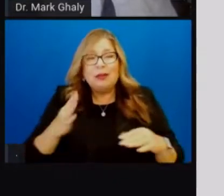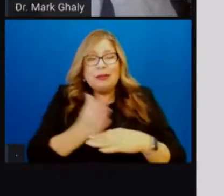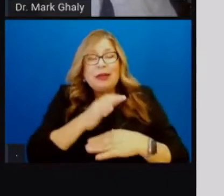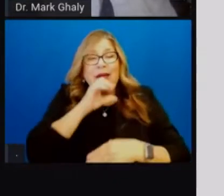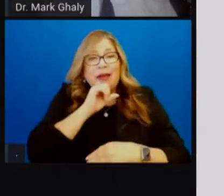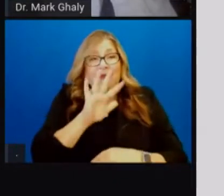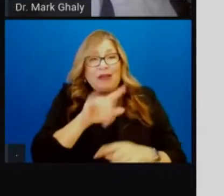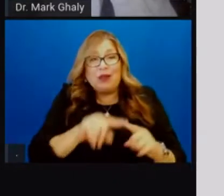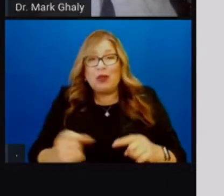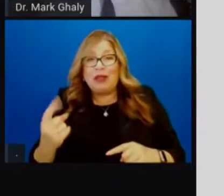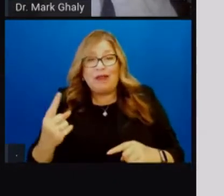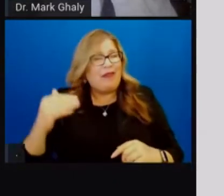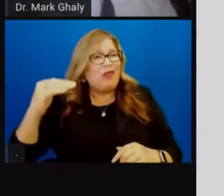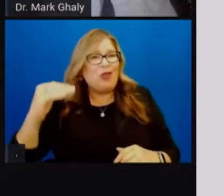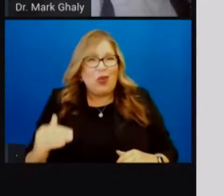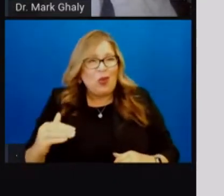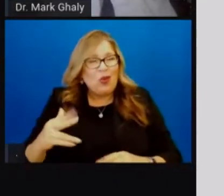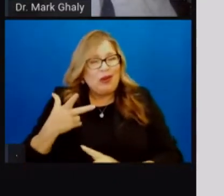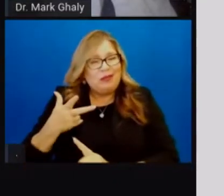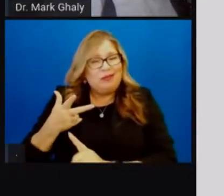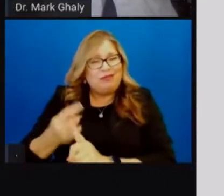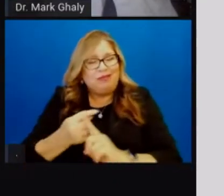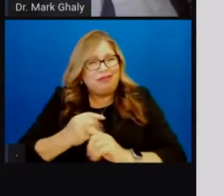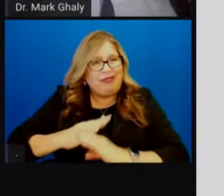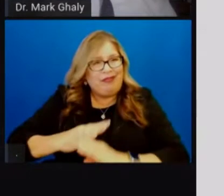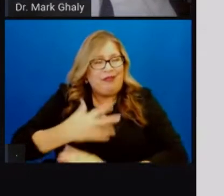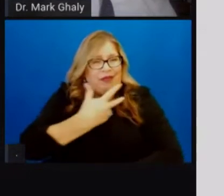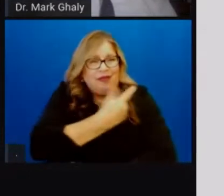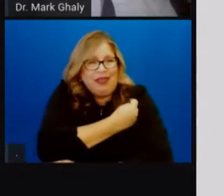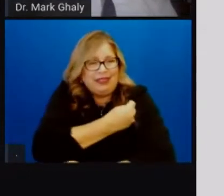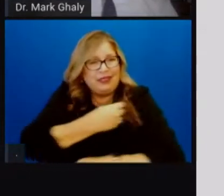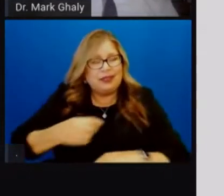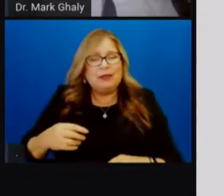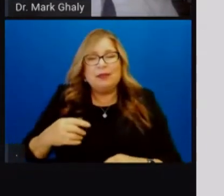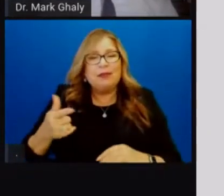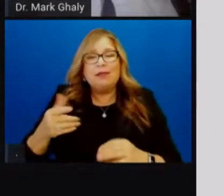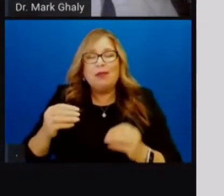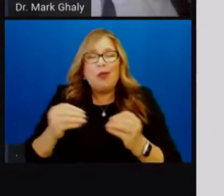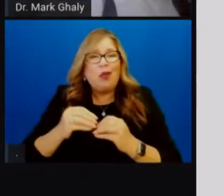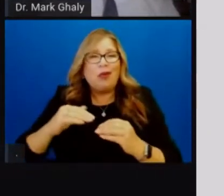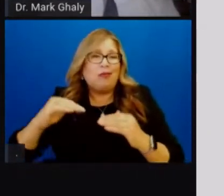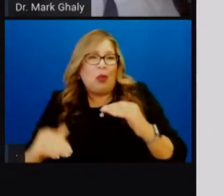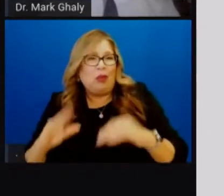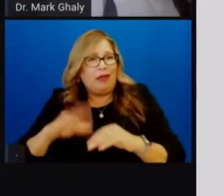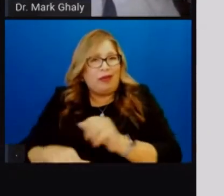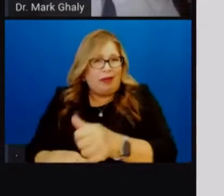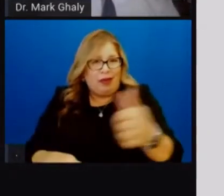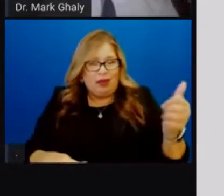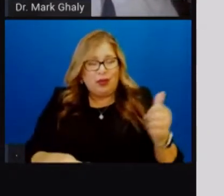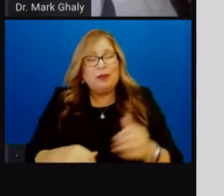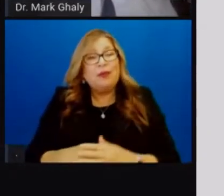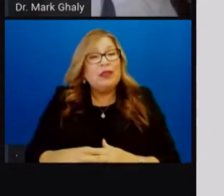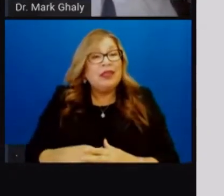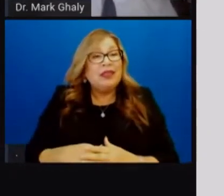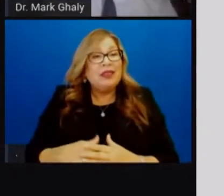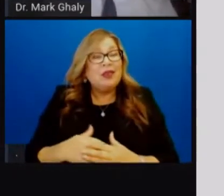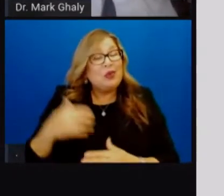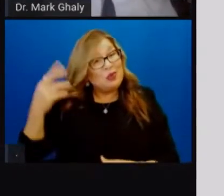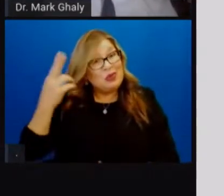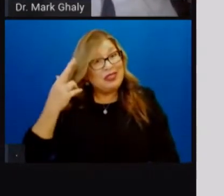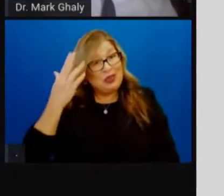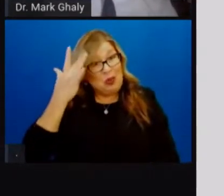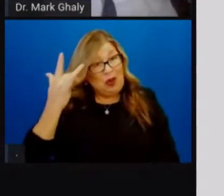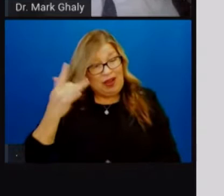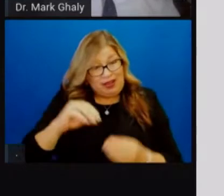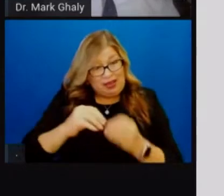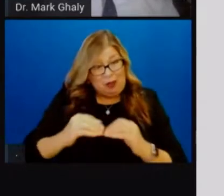11 have some of the lowest vaccination rates among any group. They have the lowest. And part of that is because there's